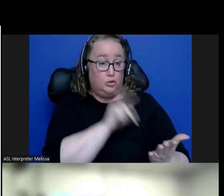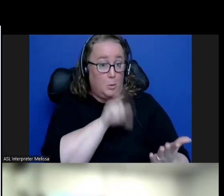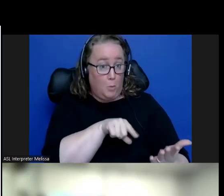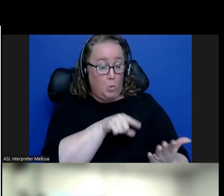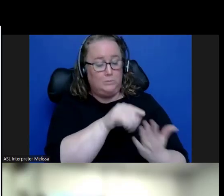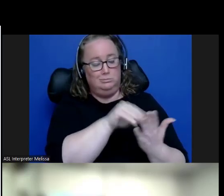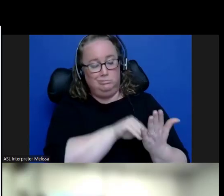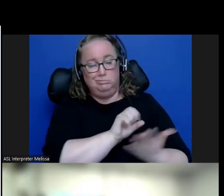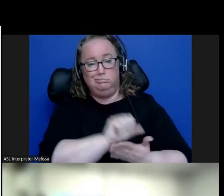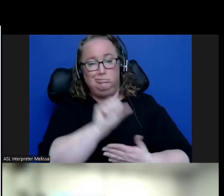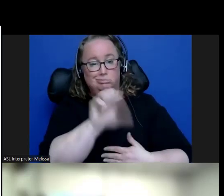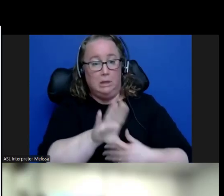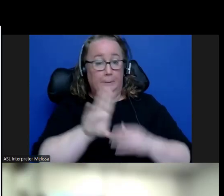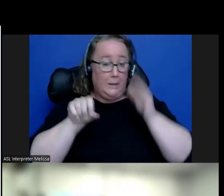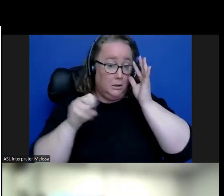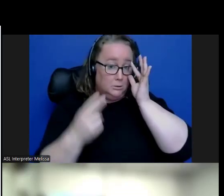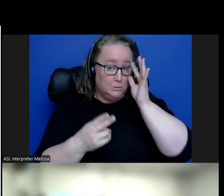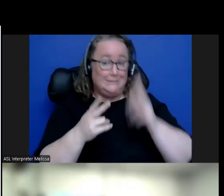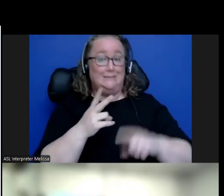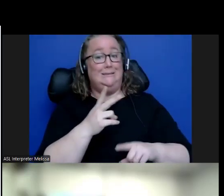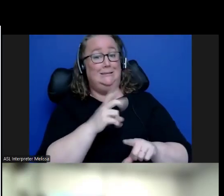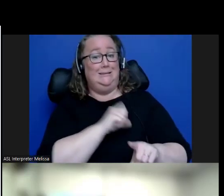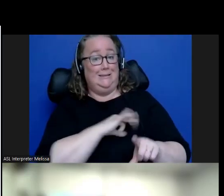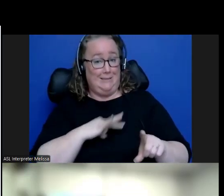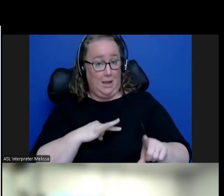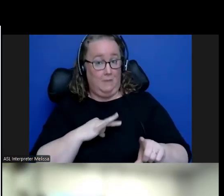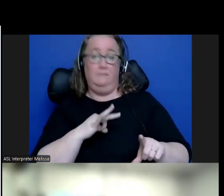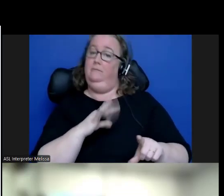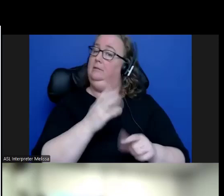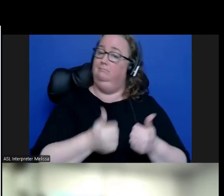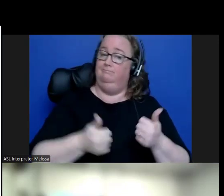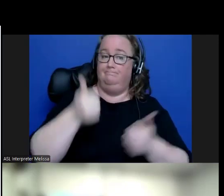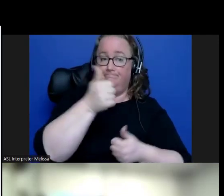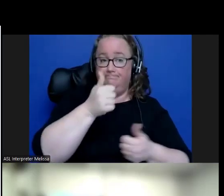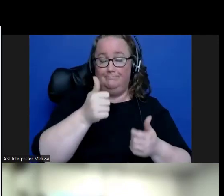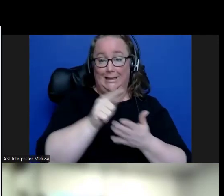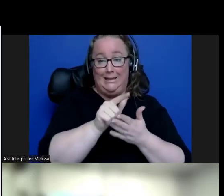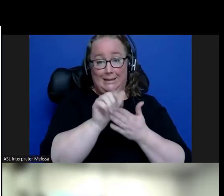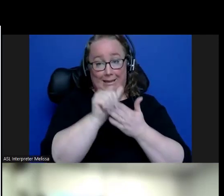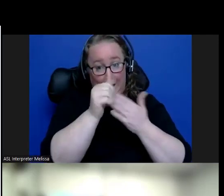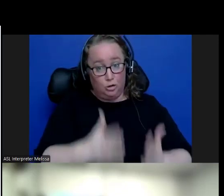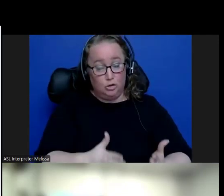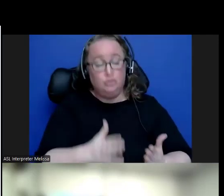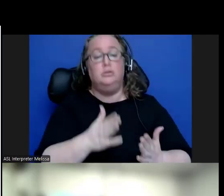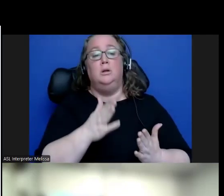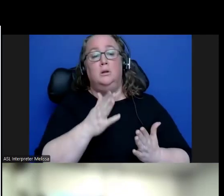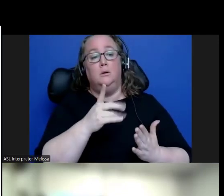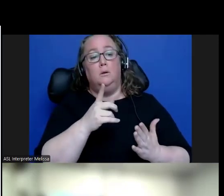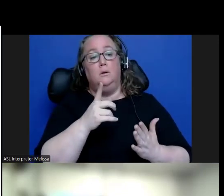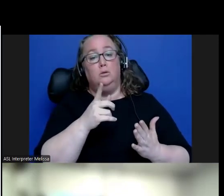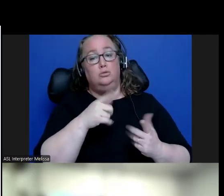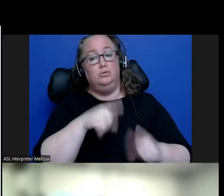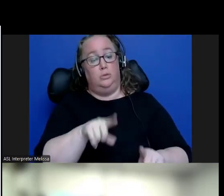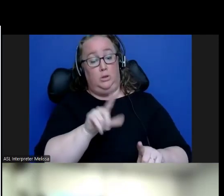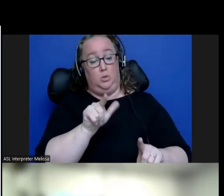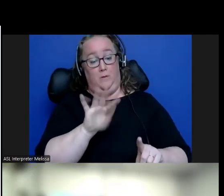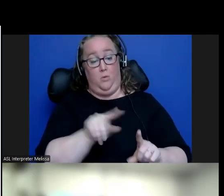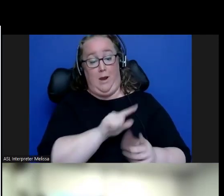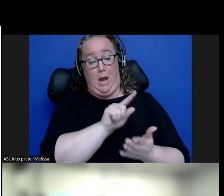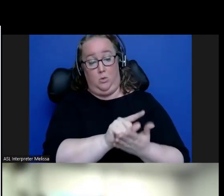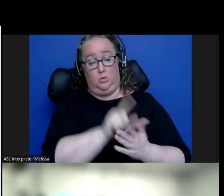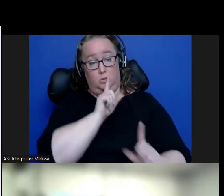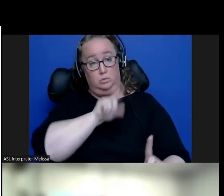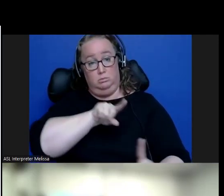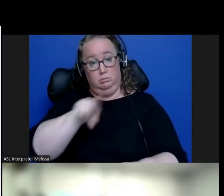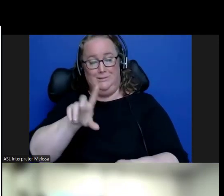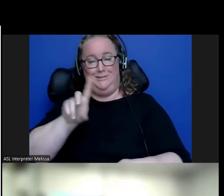are sent to Bridgewater clinical staff and executive leadership, and these 24-hour reports are also sent to